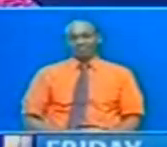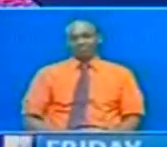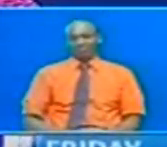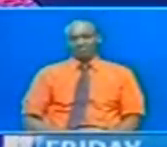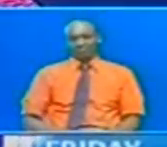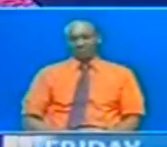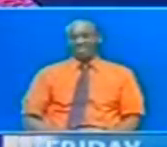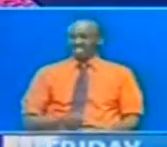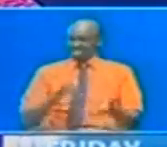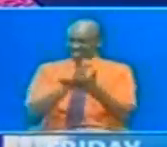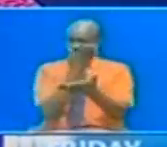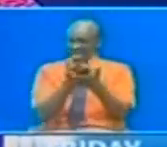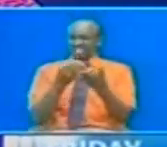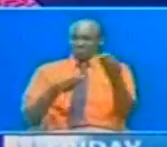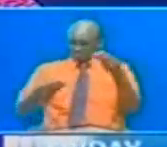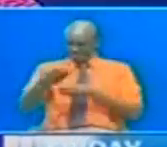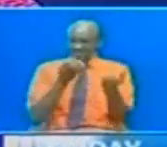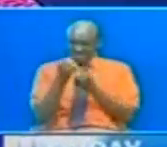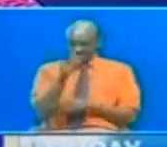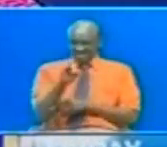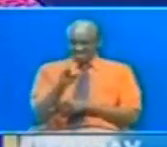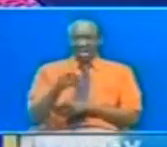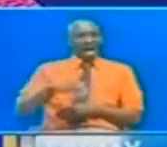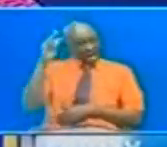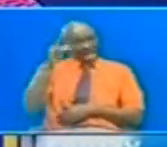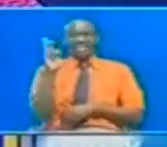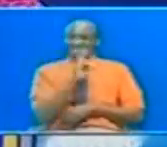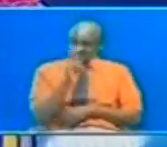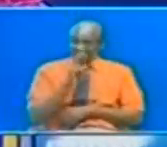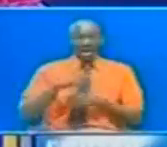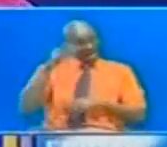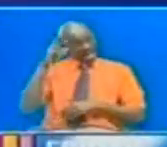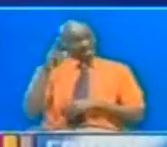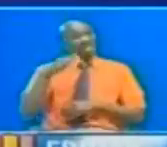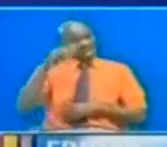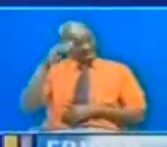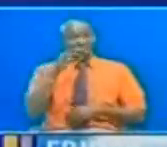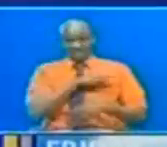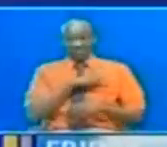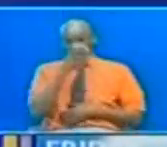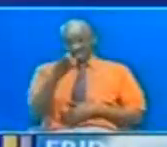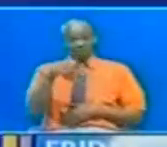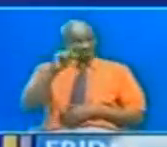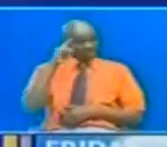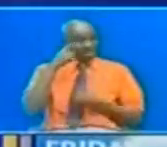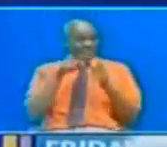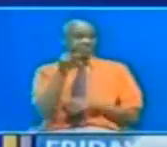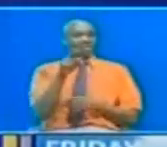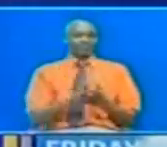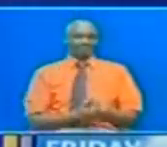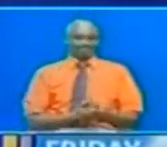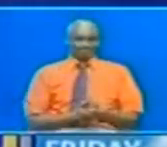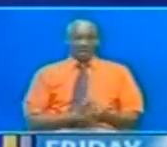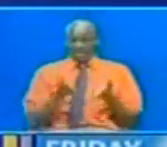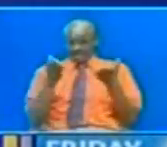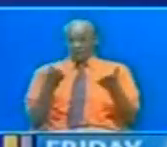Well, trading in shares has actually been described as a high-risk, high-return business. Well, that is definitely food for thought. Well, let's now